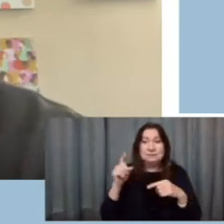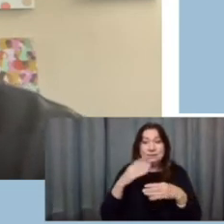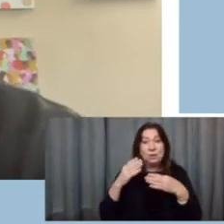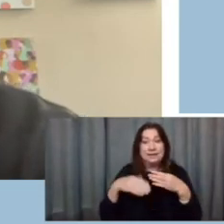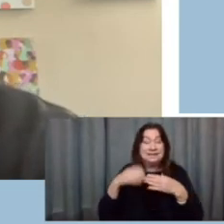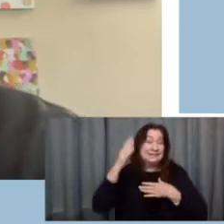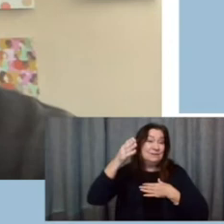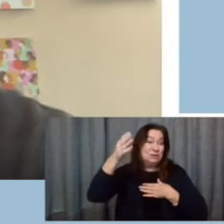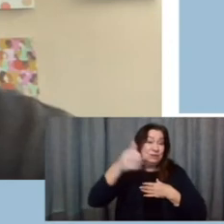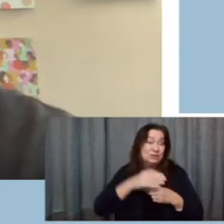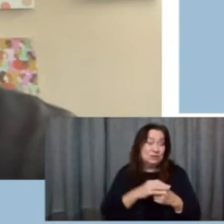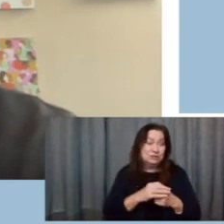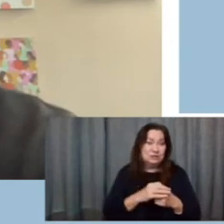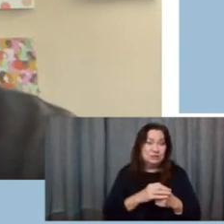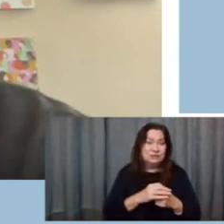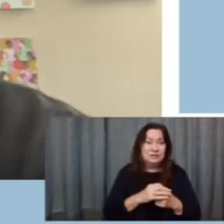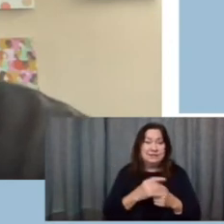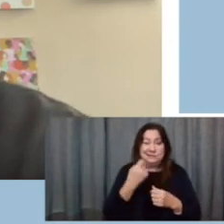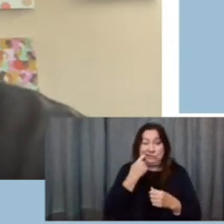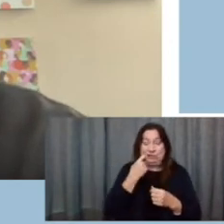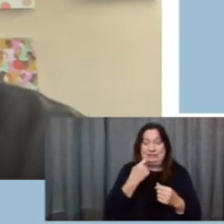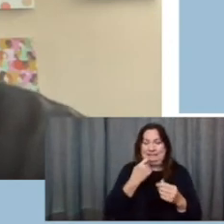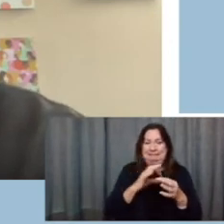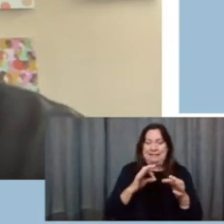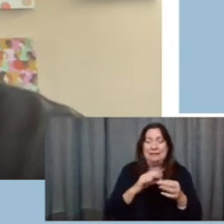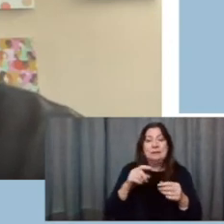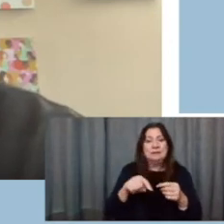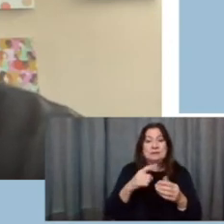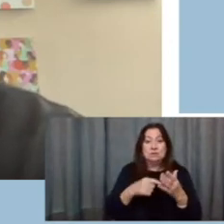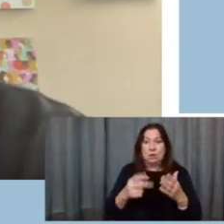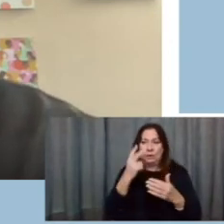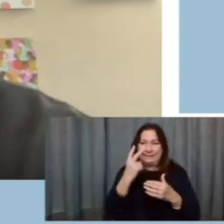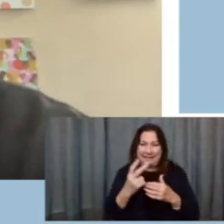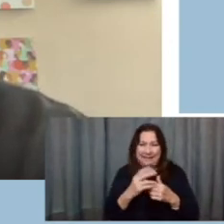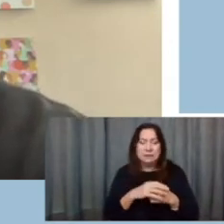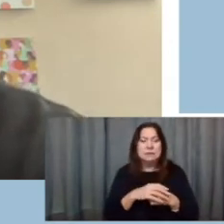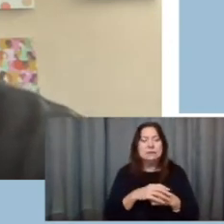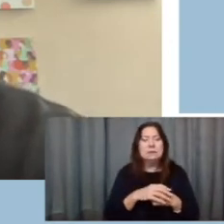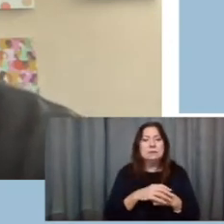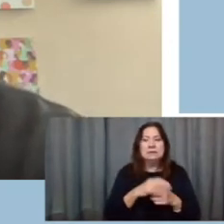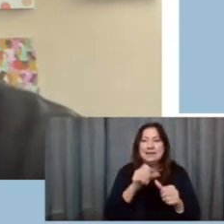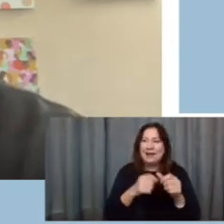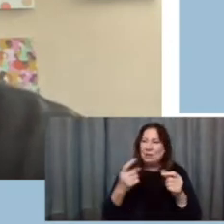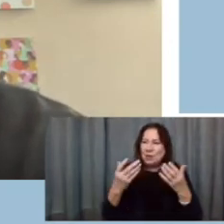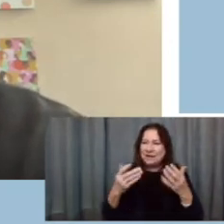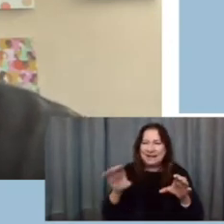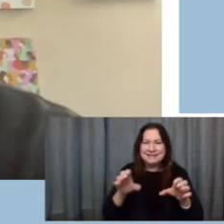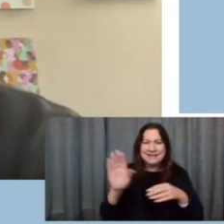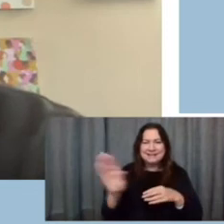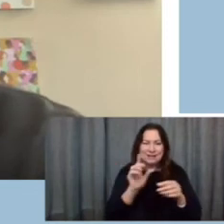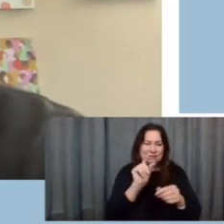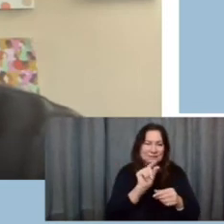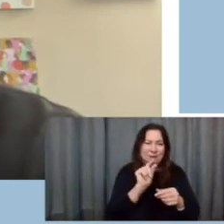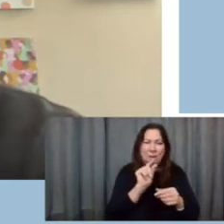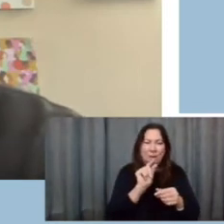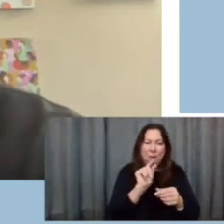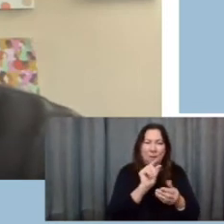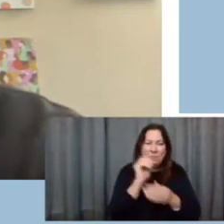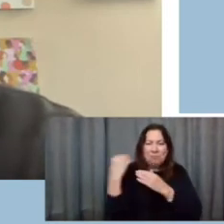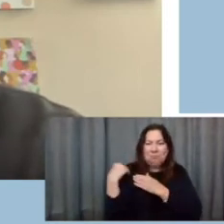future. And as Shruti has said, this is just what we see. This is everyone kind of does their small part, whether